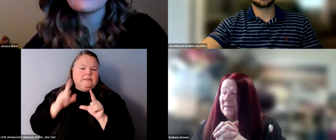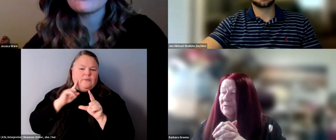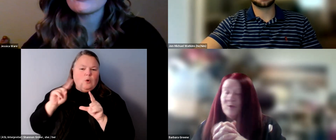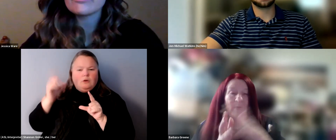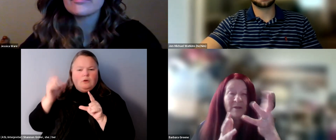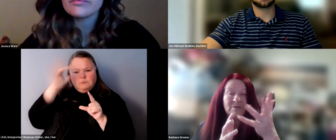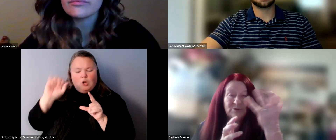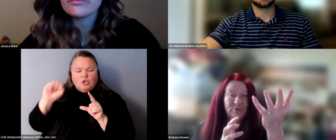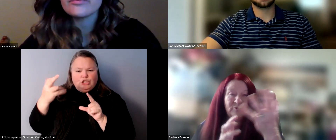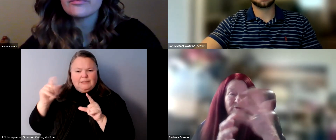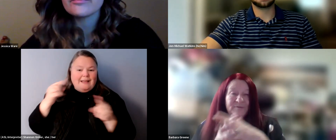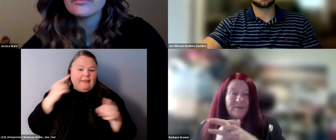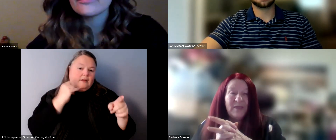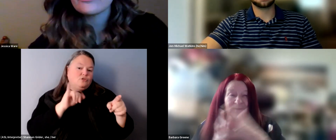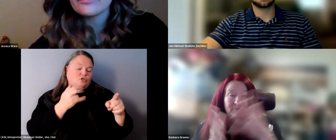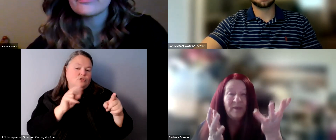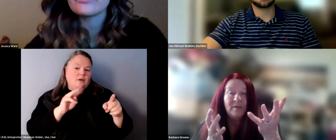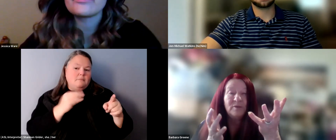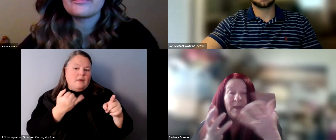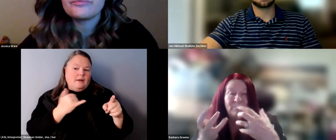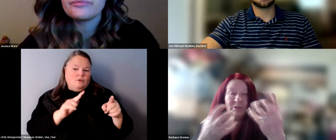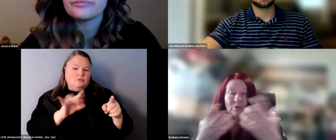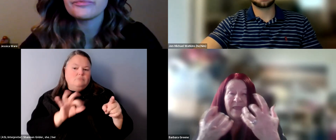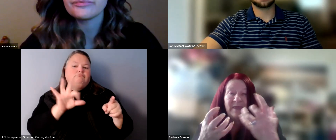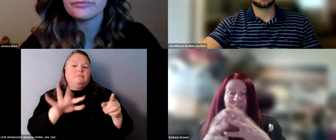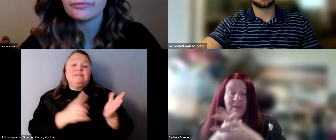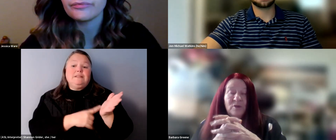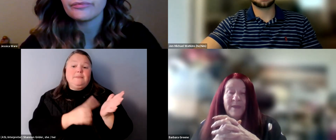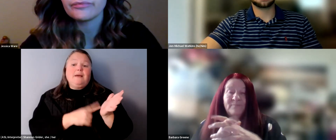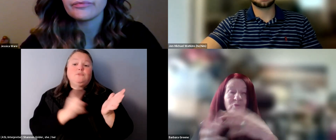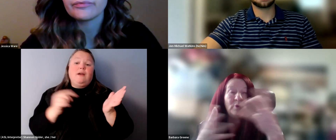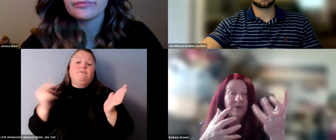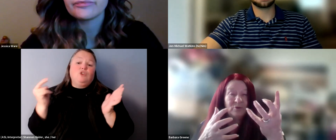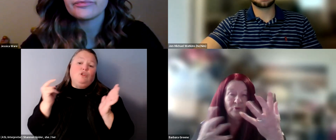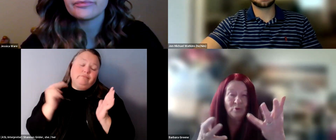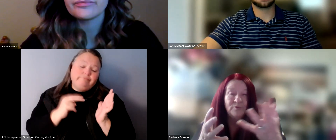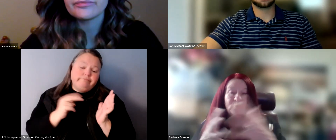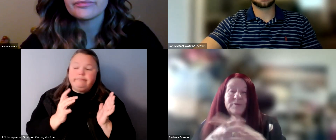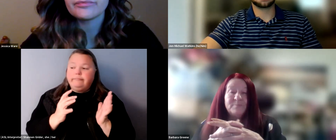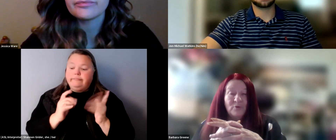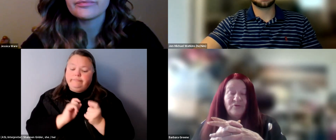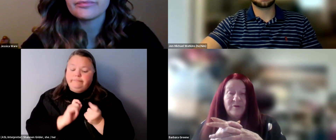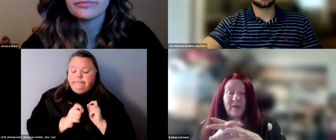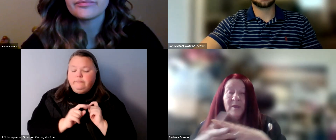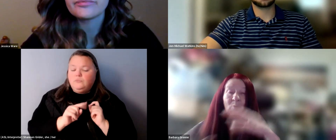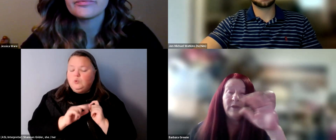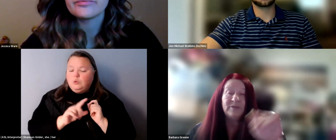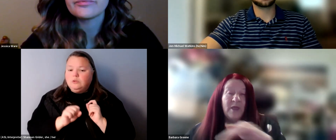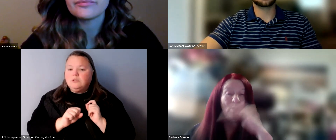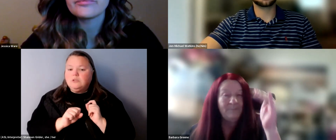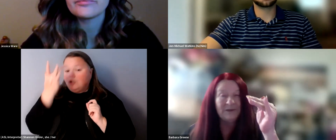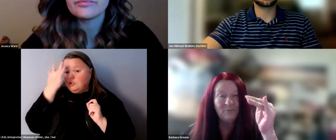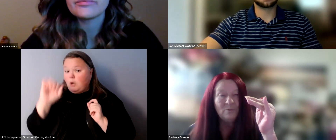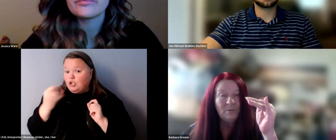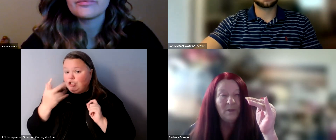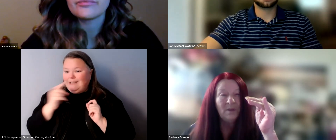that Jon-Michael alluded to is sometimes you have to look at, you may have to tweak your tools. With smart sheet, we had to